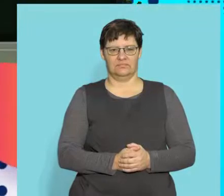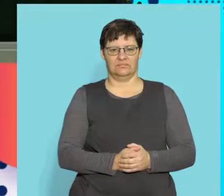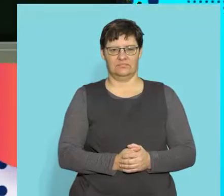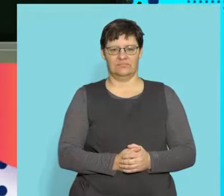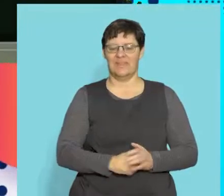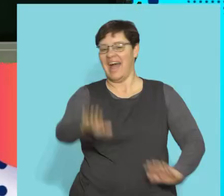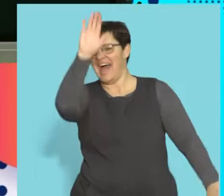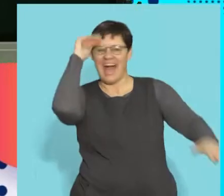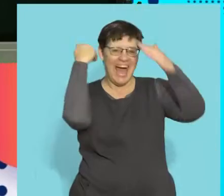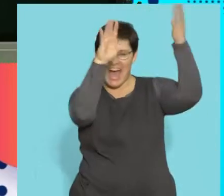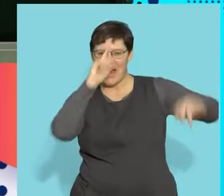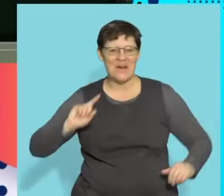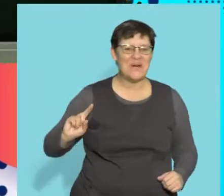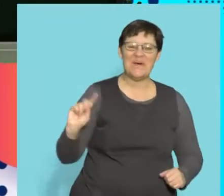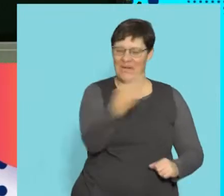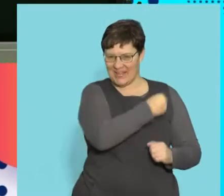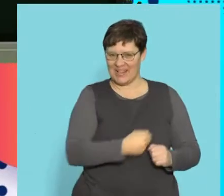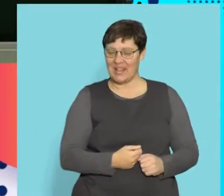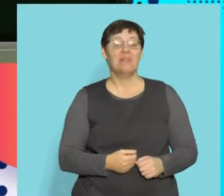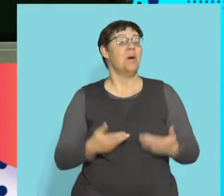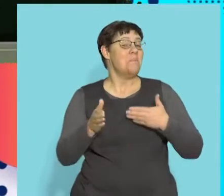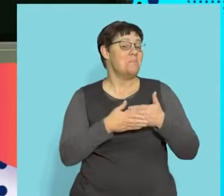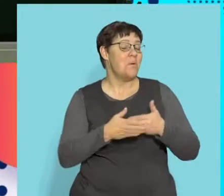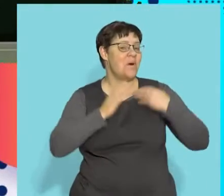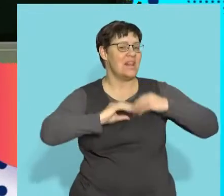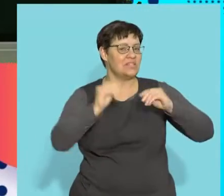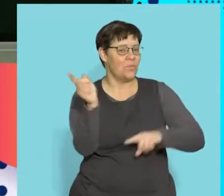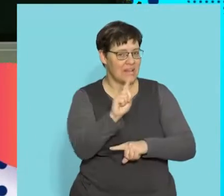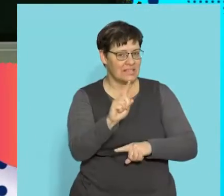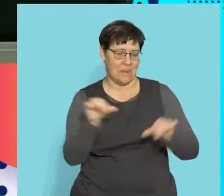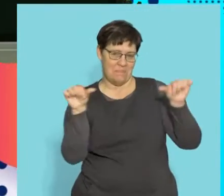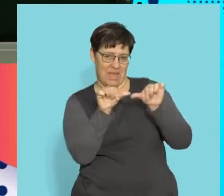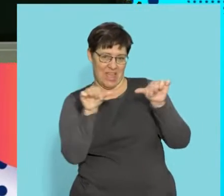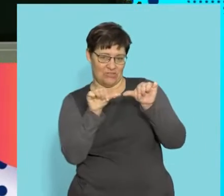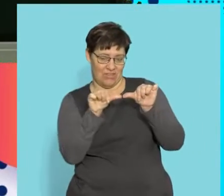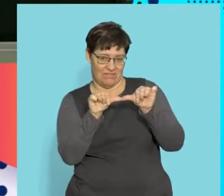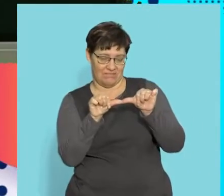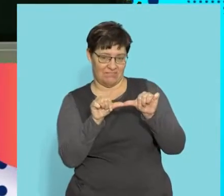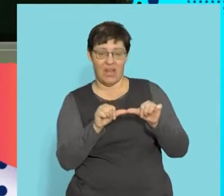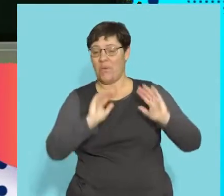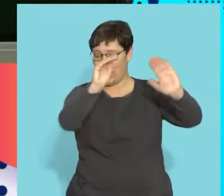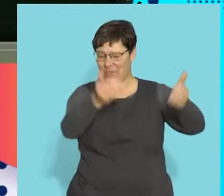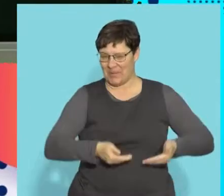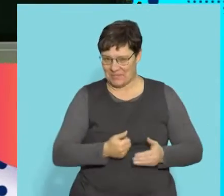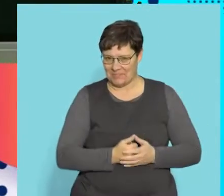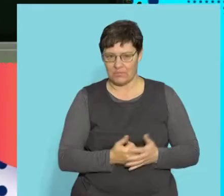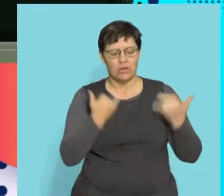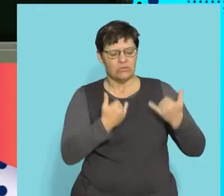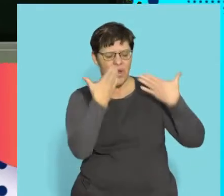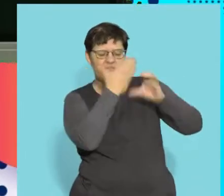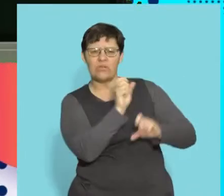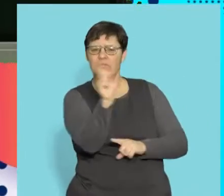Hello everyone, welcome back to another lesson on measurement. Today we are going to be looking at